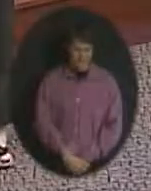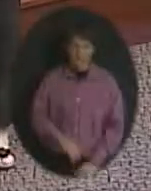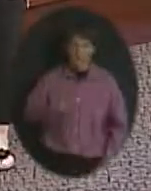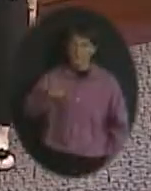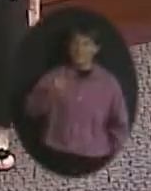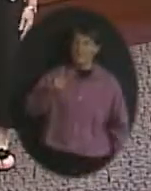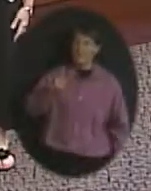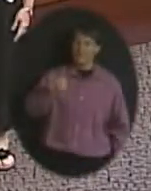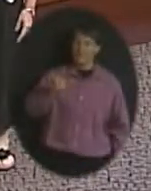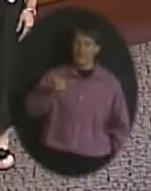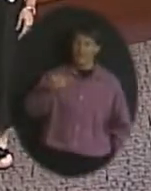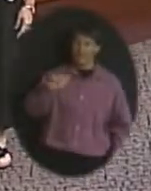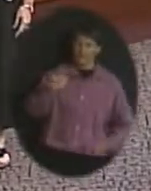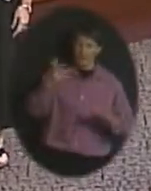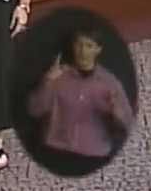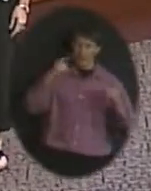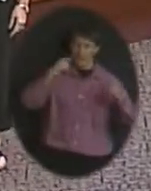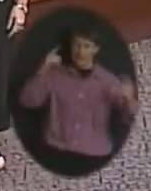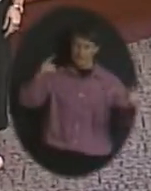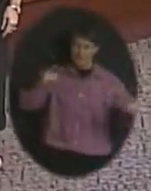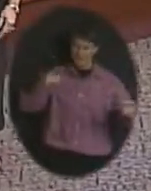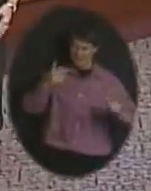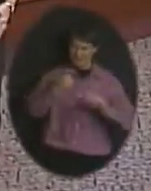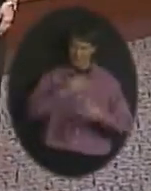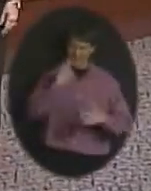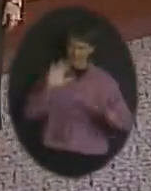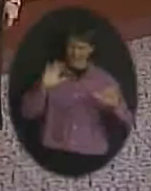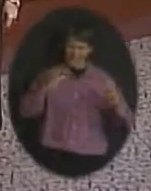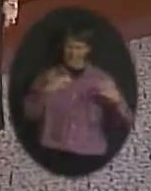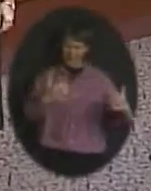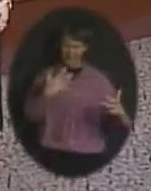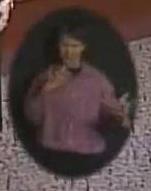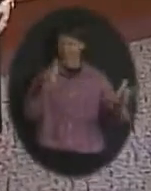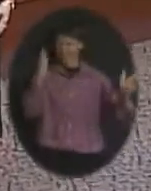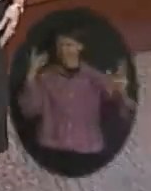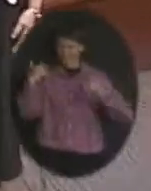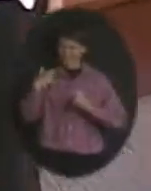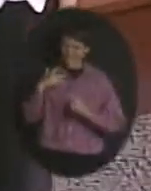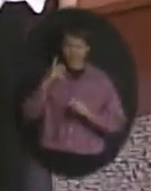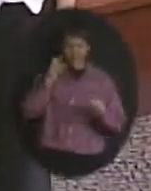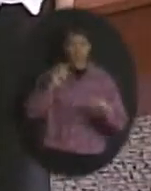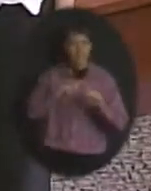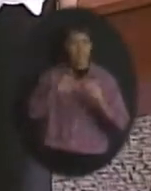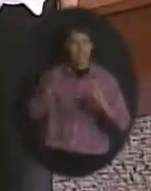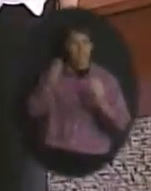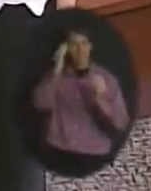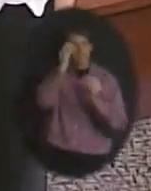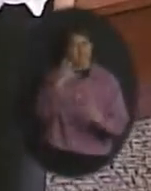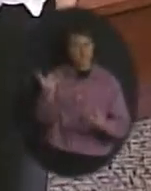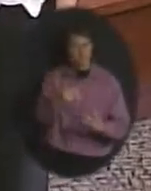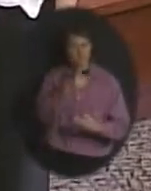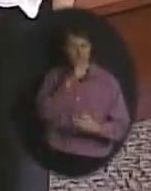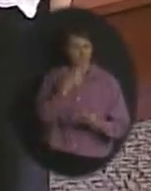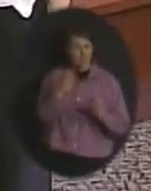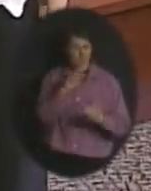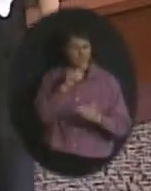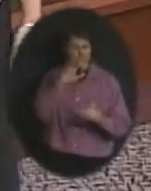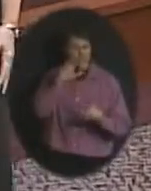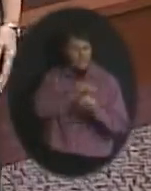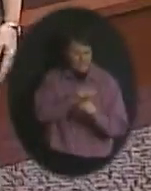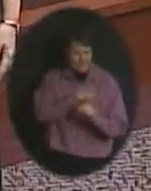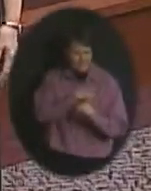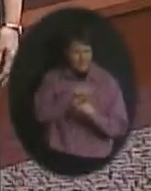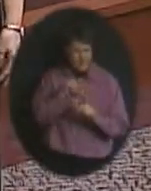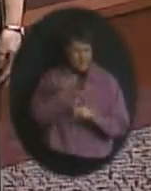Vanya, you are already famous by the crowd and the clapping, but let me tell someone that maybe didn't catch this breaking news,